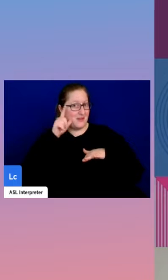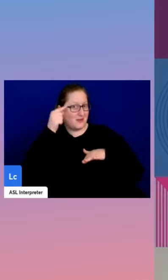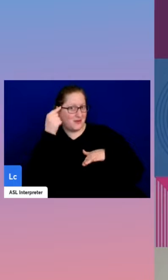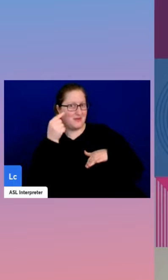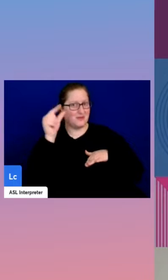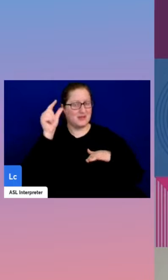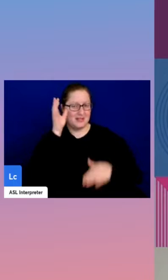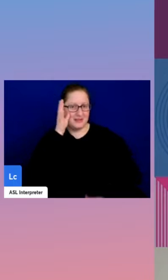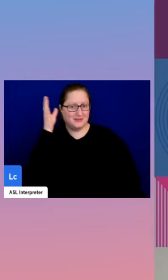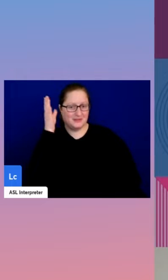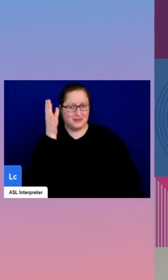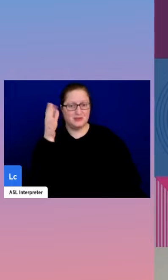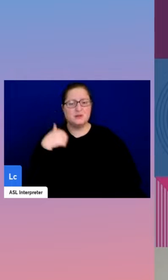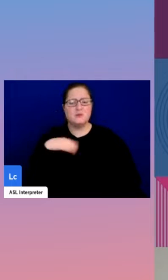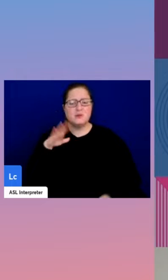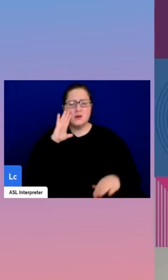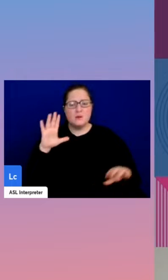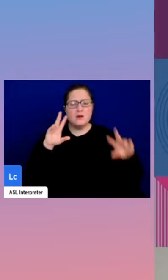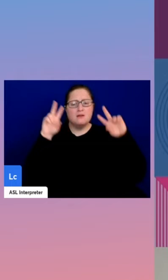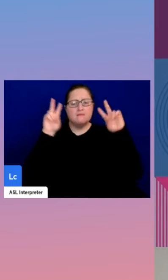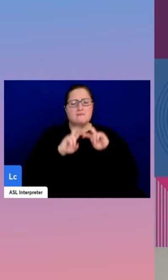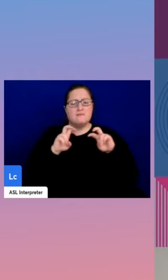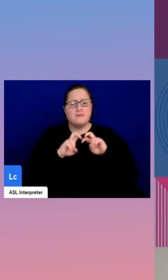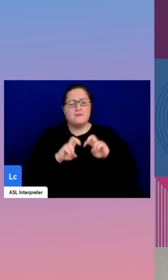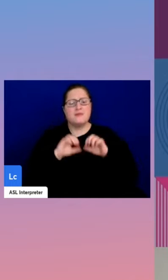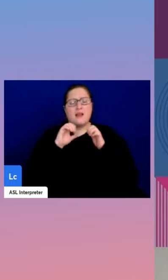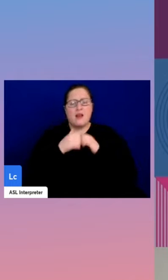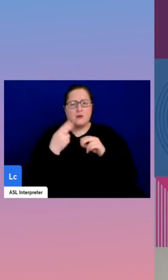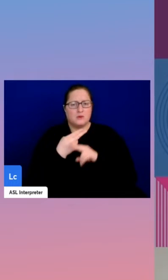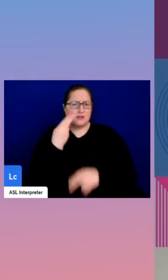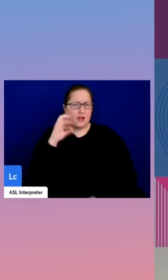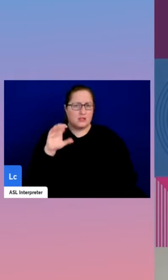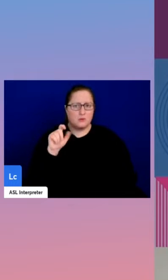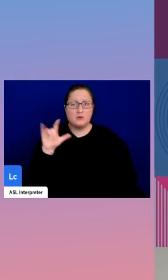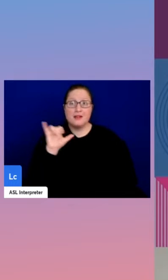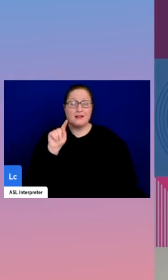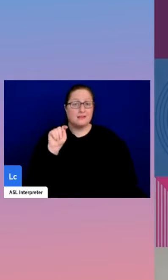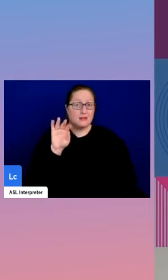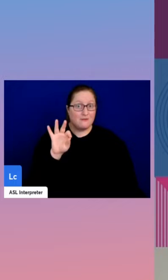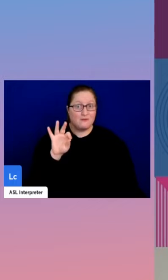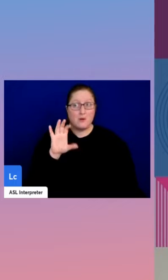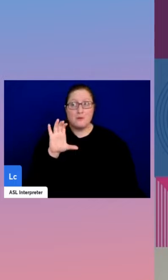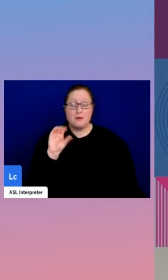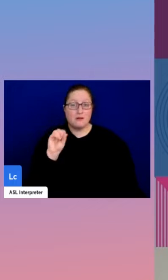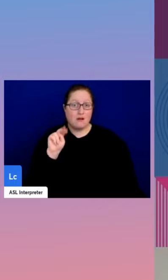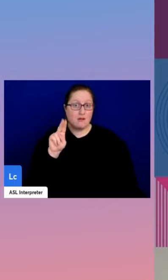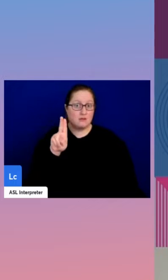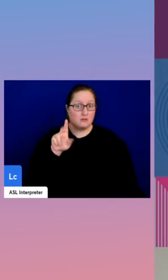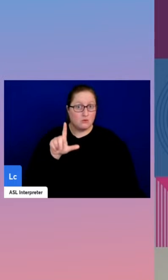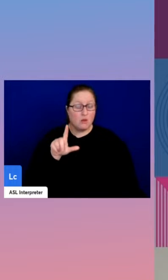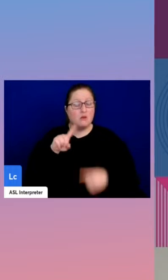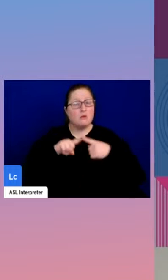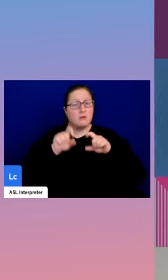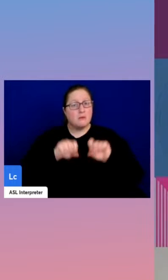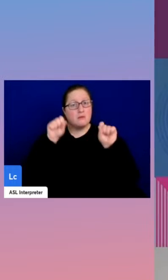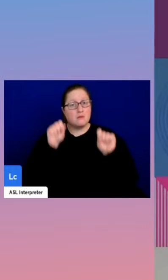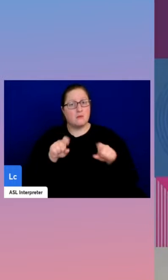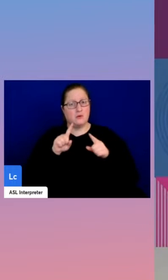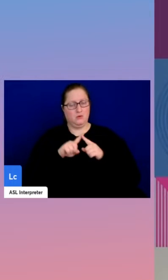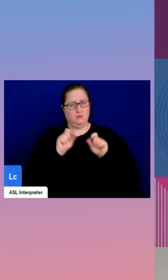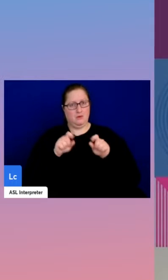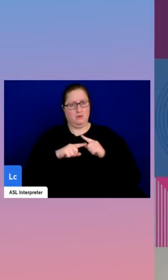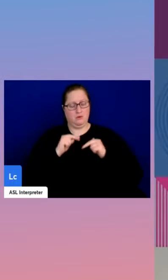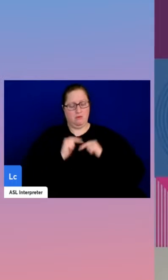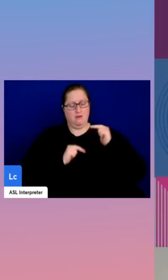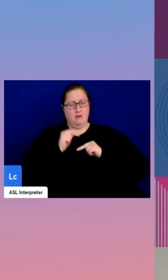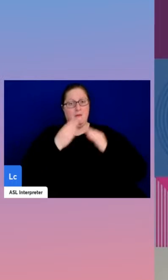be examining how we can use HashiCorp's tools like Terraform and Consul to be able to architect much